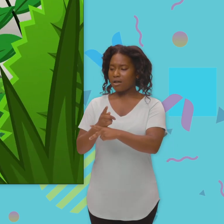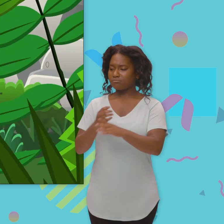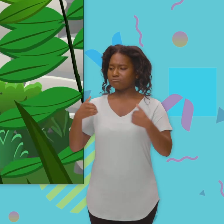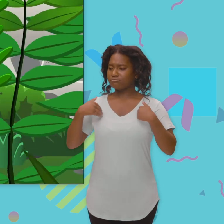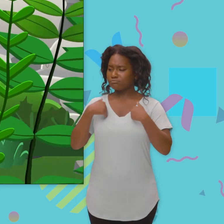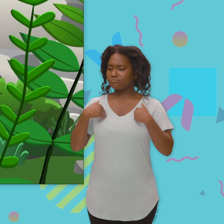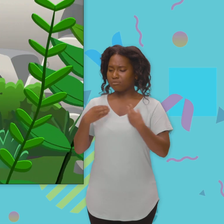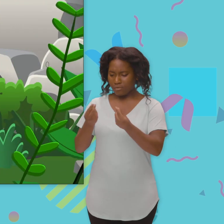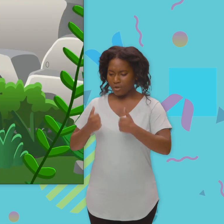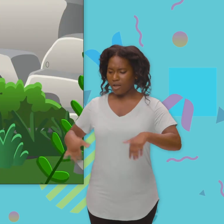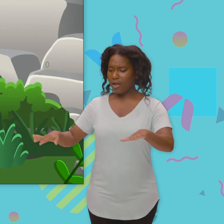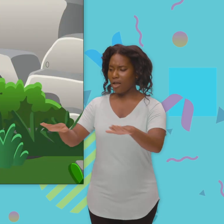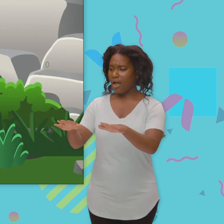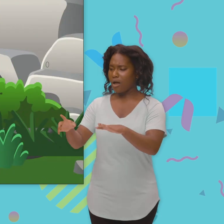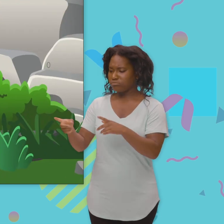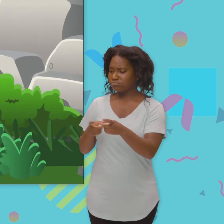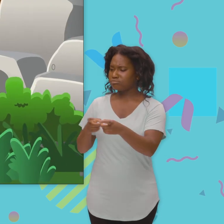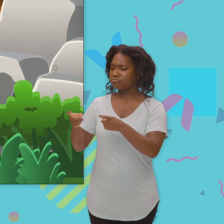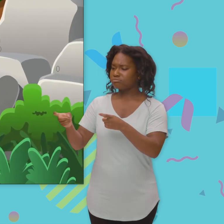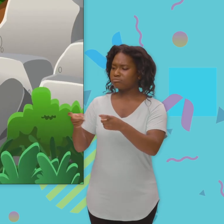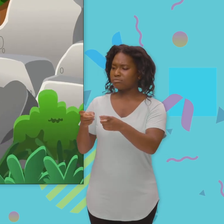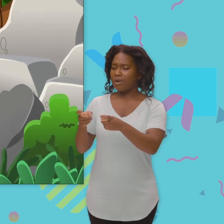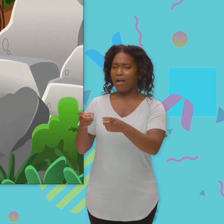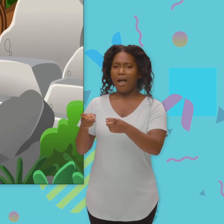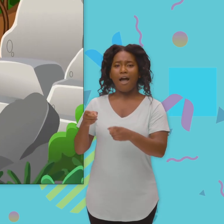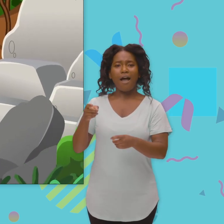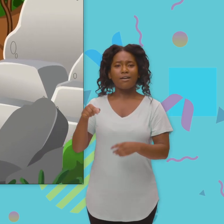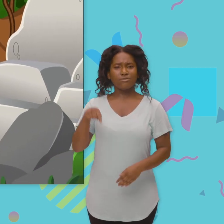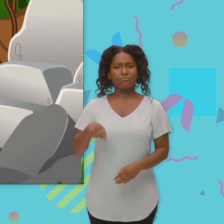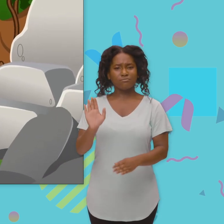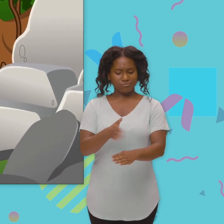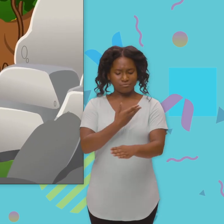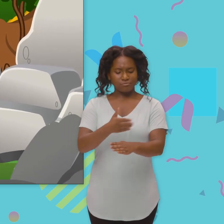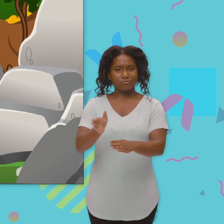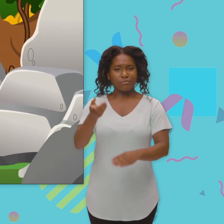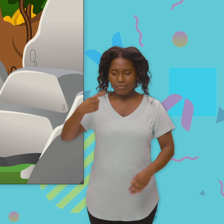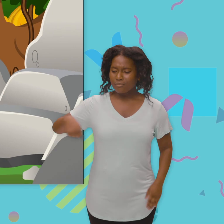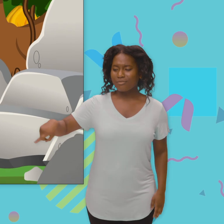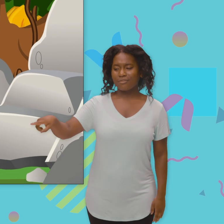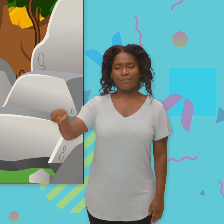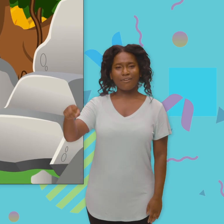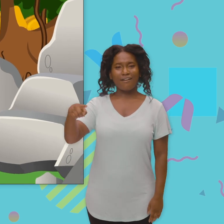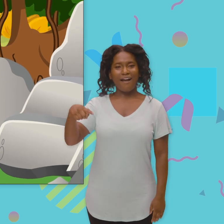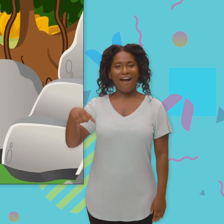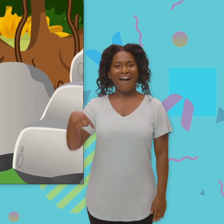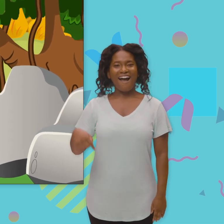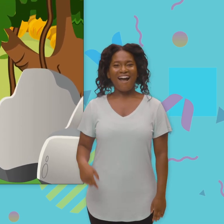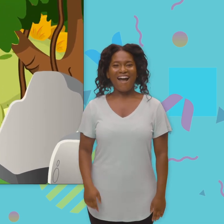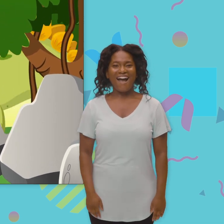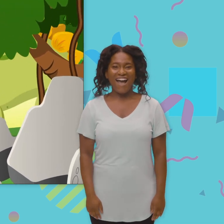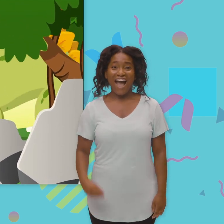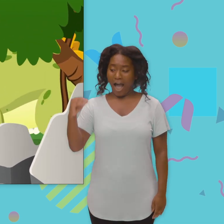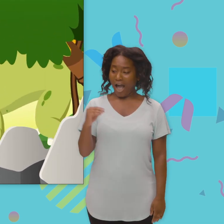of creature ruled the land, and this is a song for them.